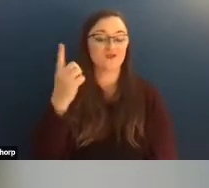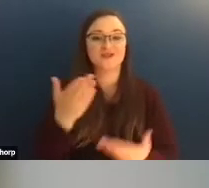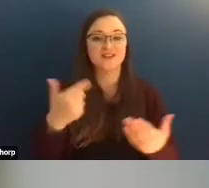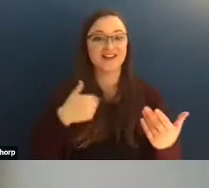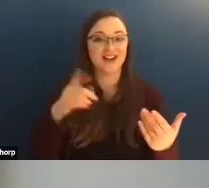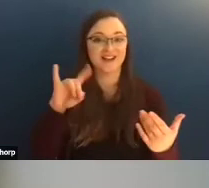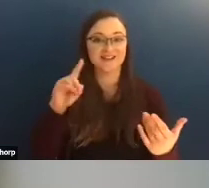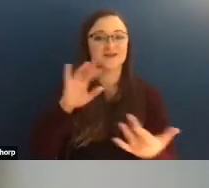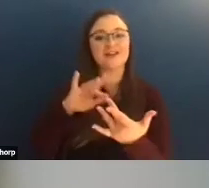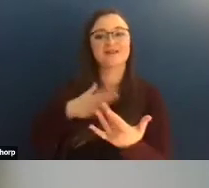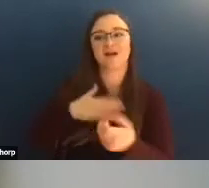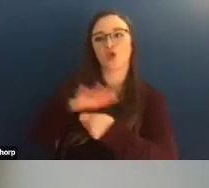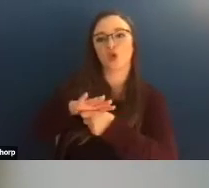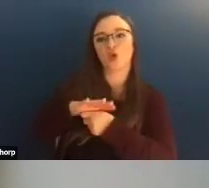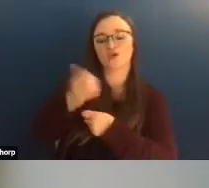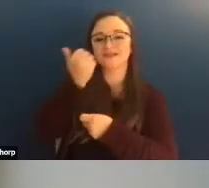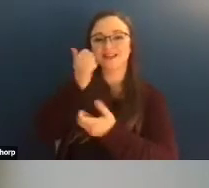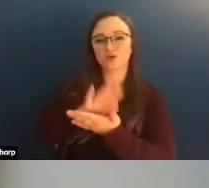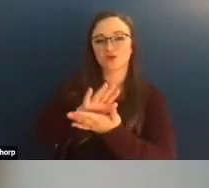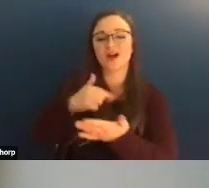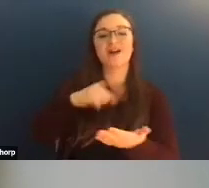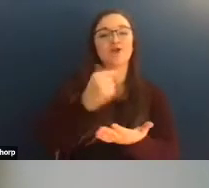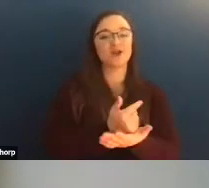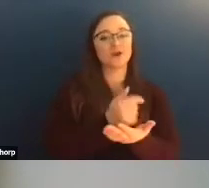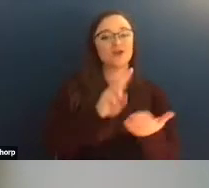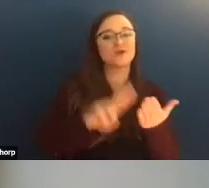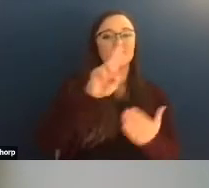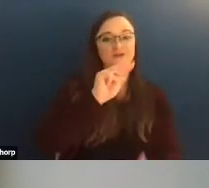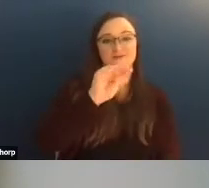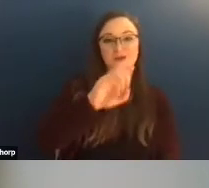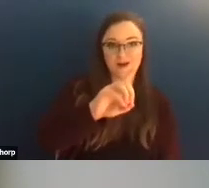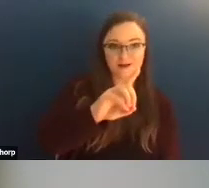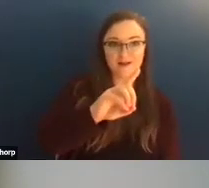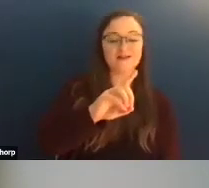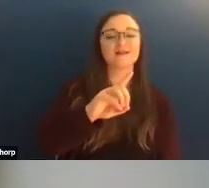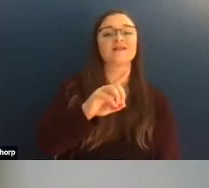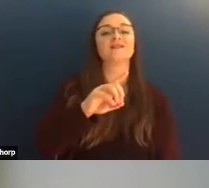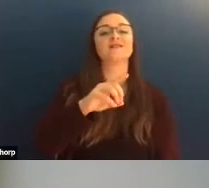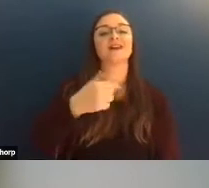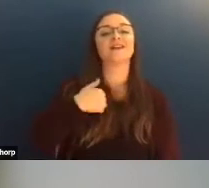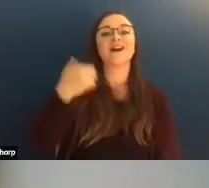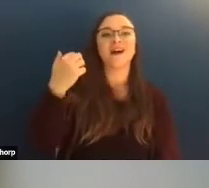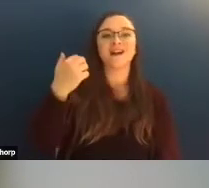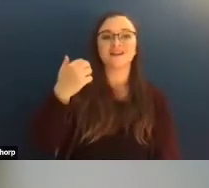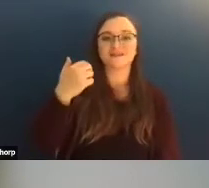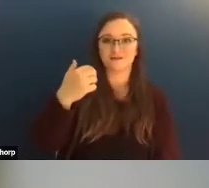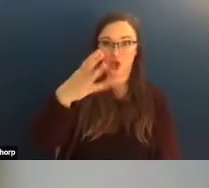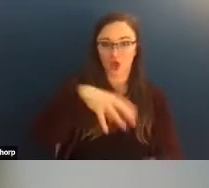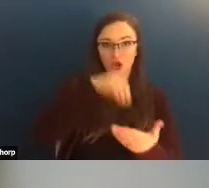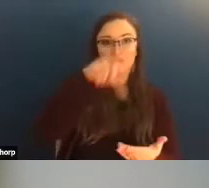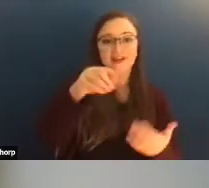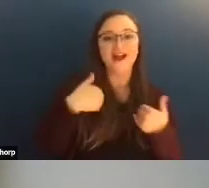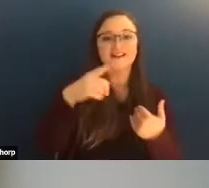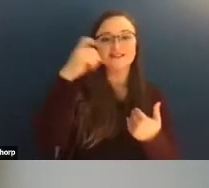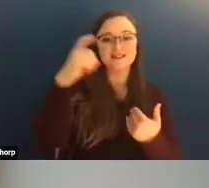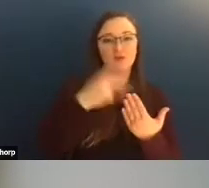local dental school. So I graduated from the University of Maryland, and I found out that they had a summer program that was a